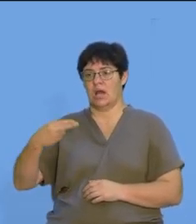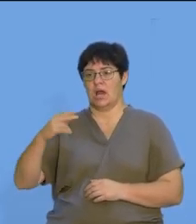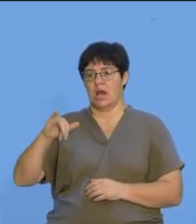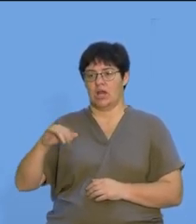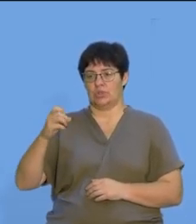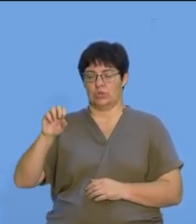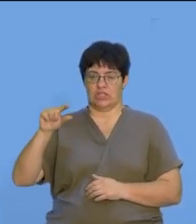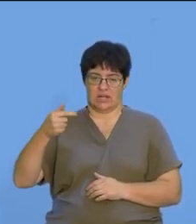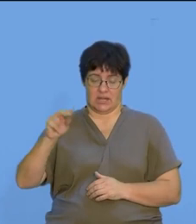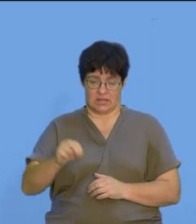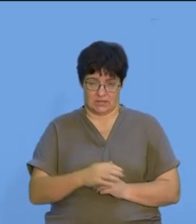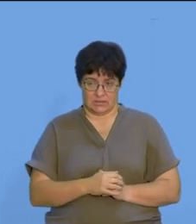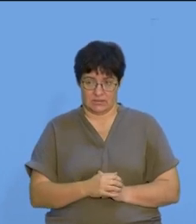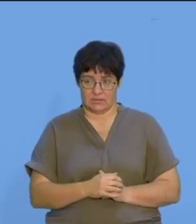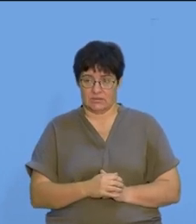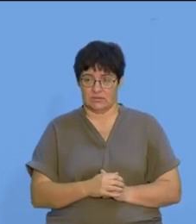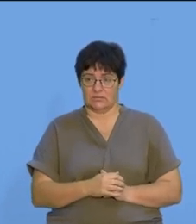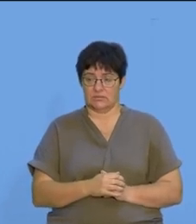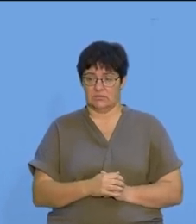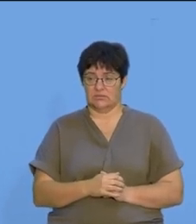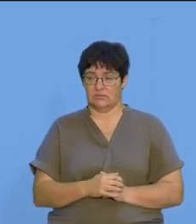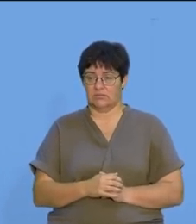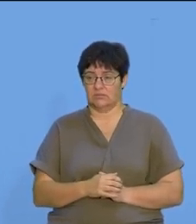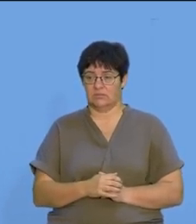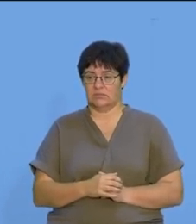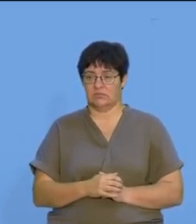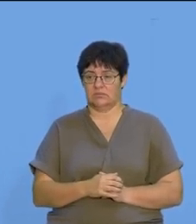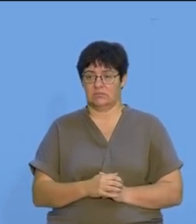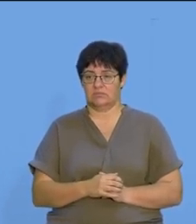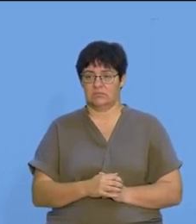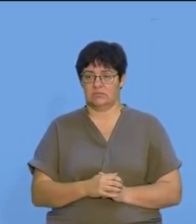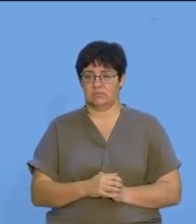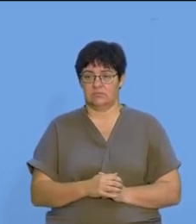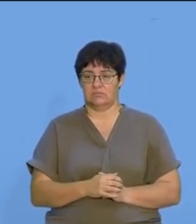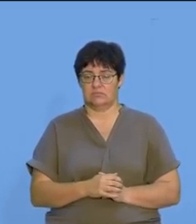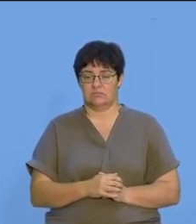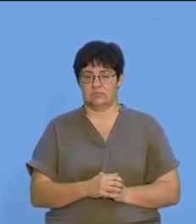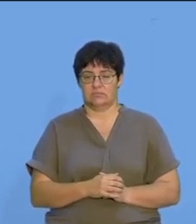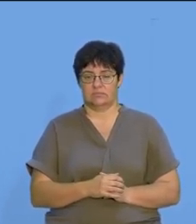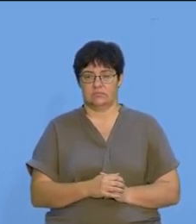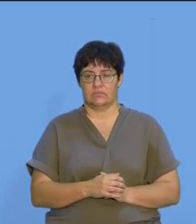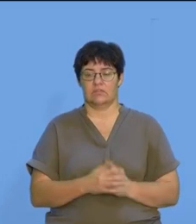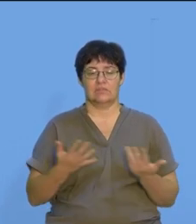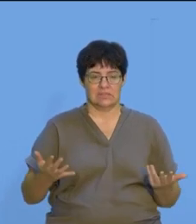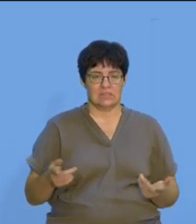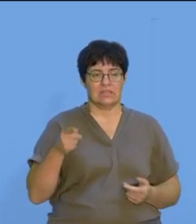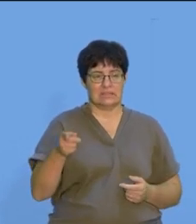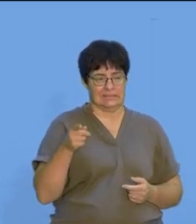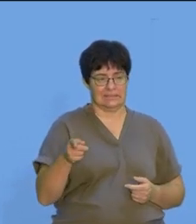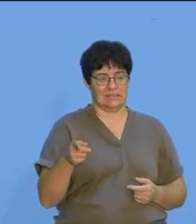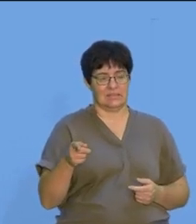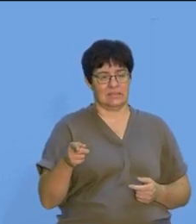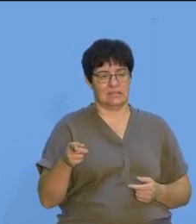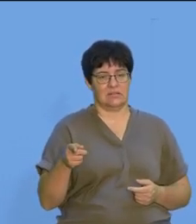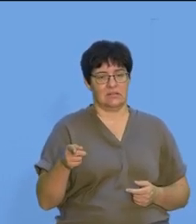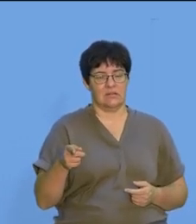atoms, okay? Right, that's oxygen, all right? And then what else do we have? We've got 2 hydrogen atoms. Okay,